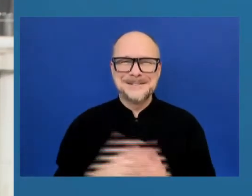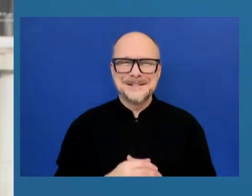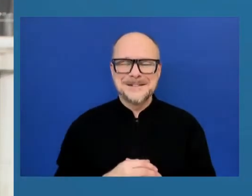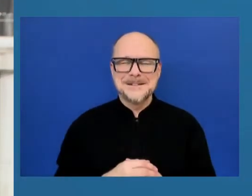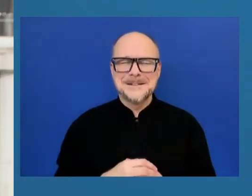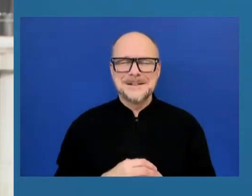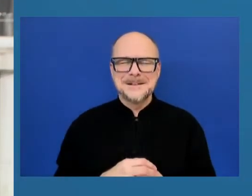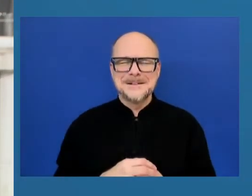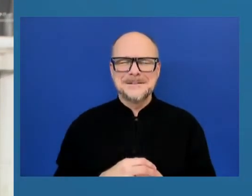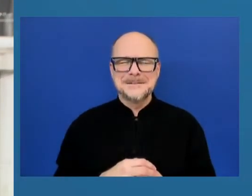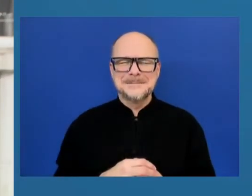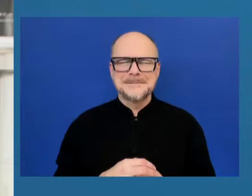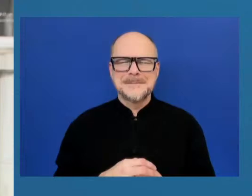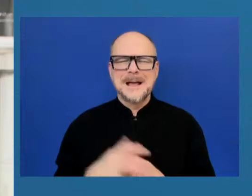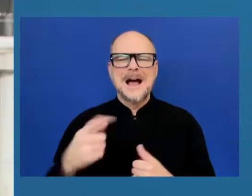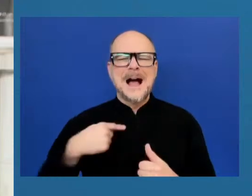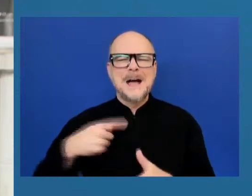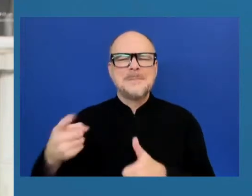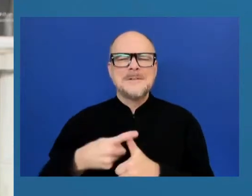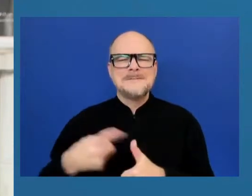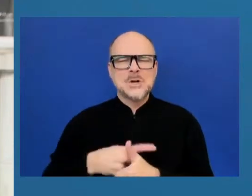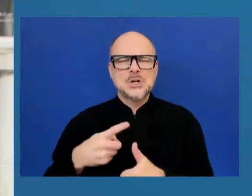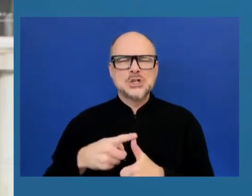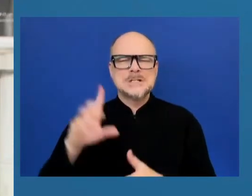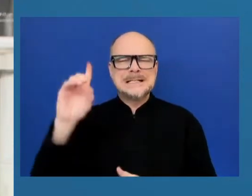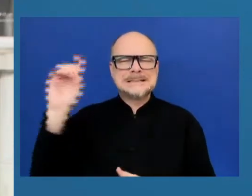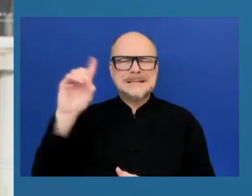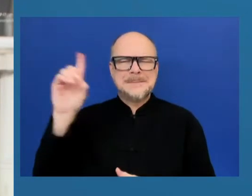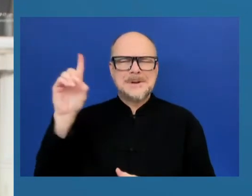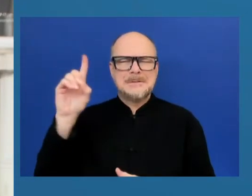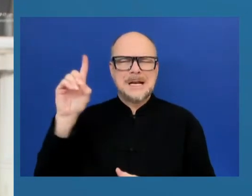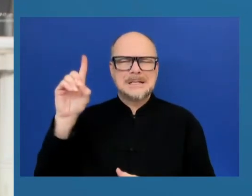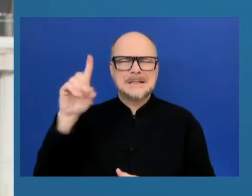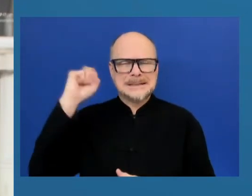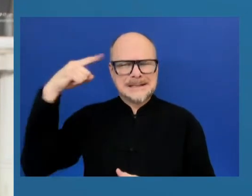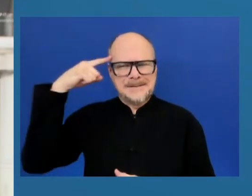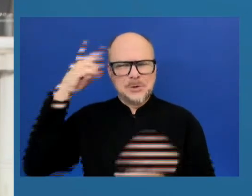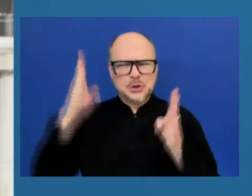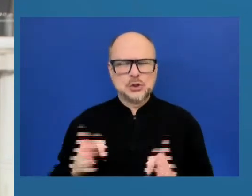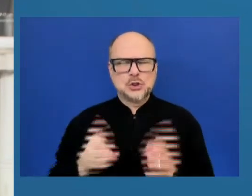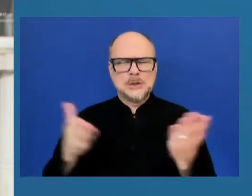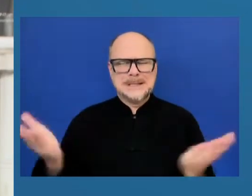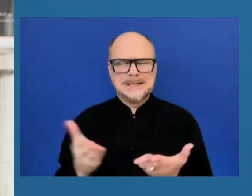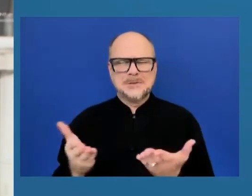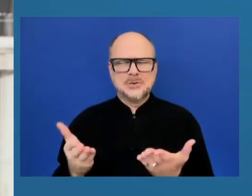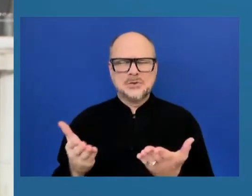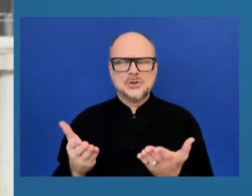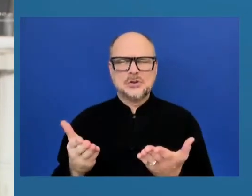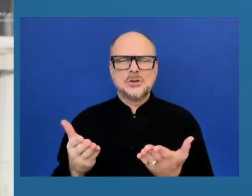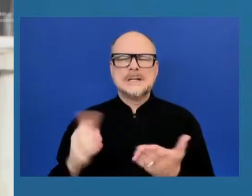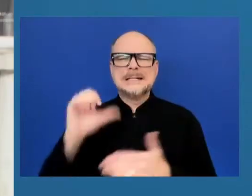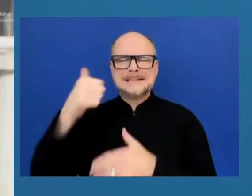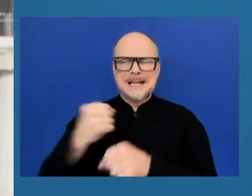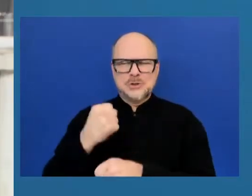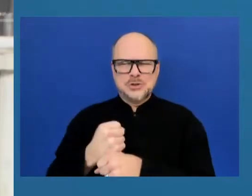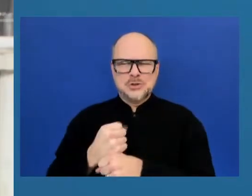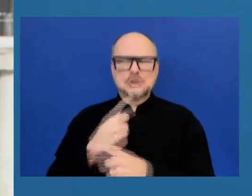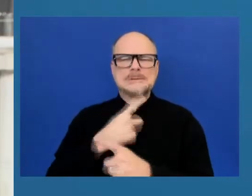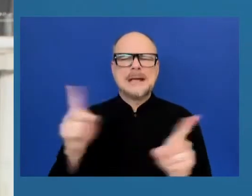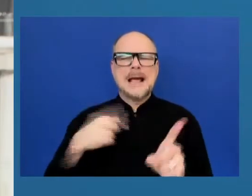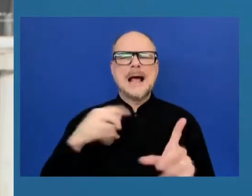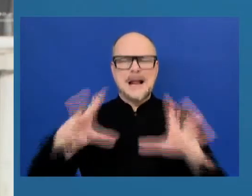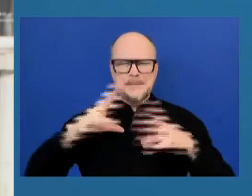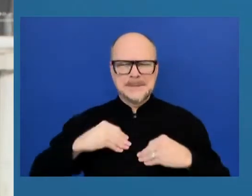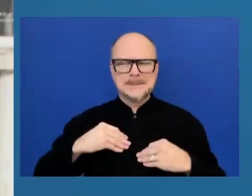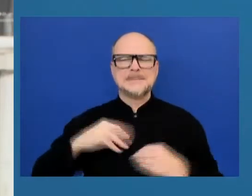I'm the first Democratic governor in a generation to say to nuclear, I'm embracing this. My state will